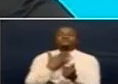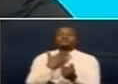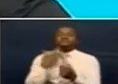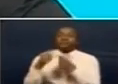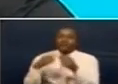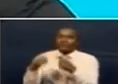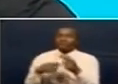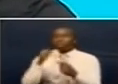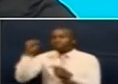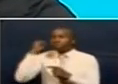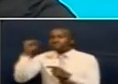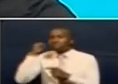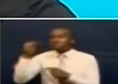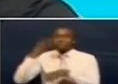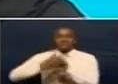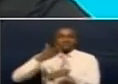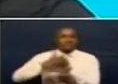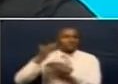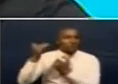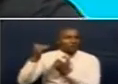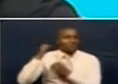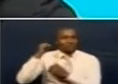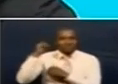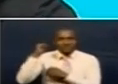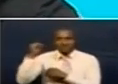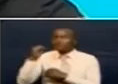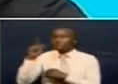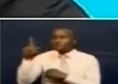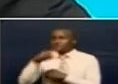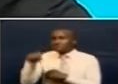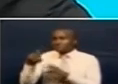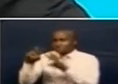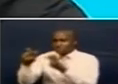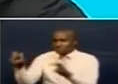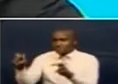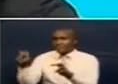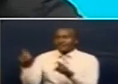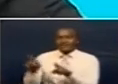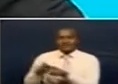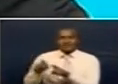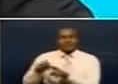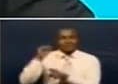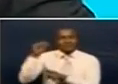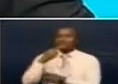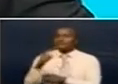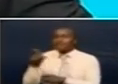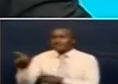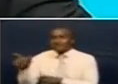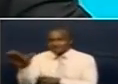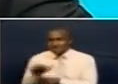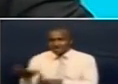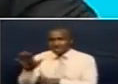engage in the politics of false hope, the politics of fault finding, and exactly this politics of saying this region can